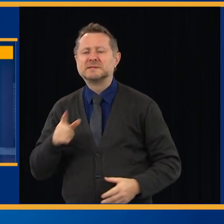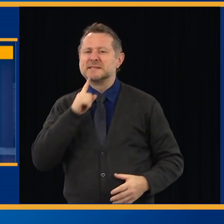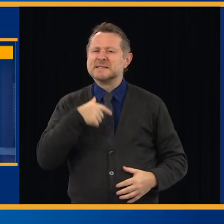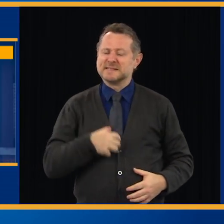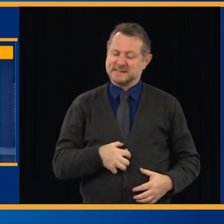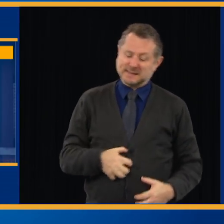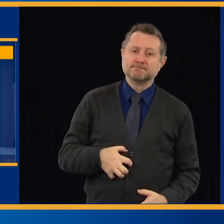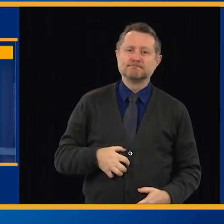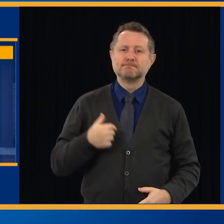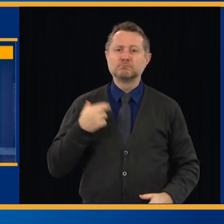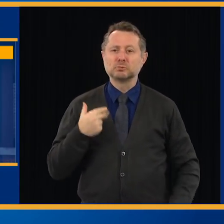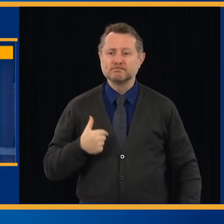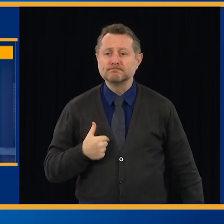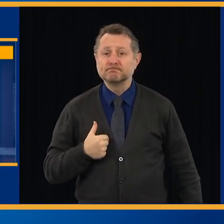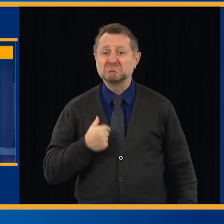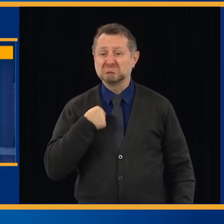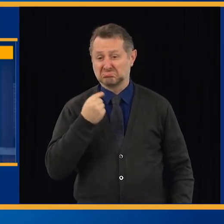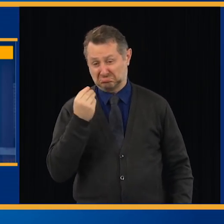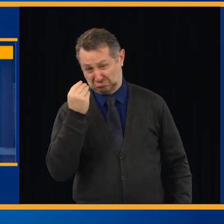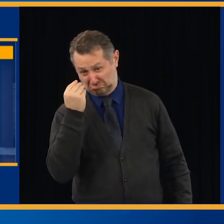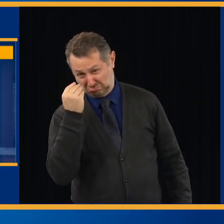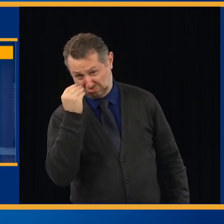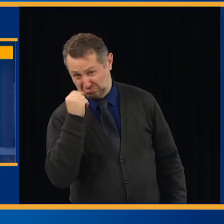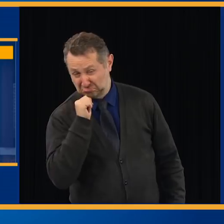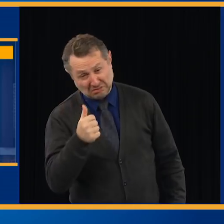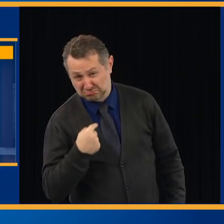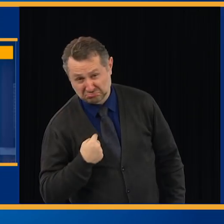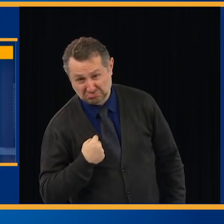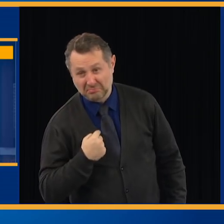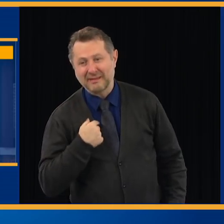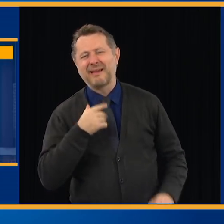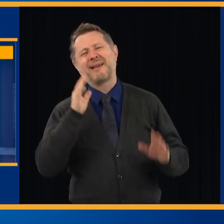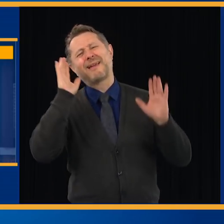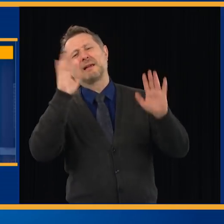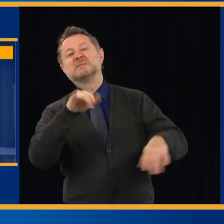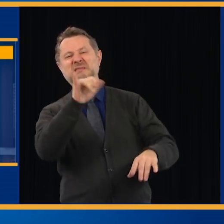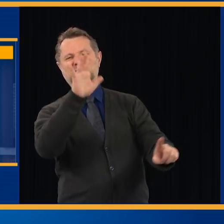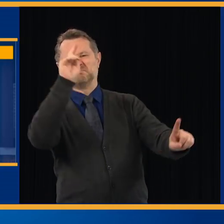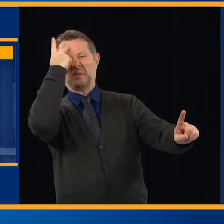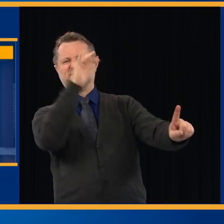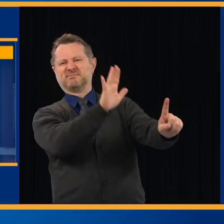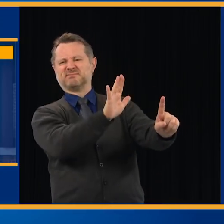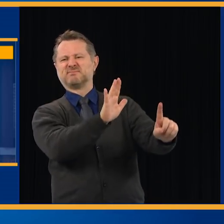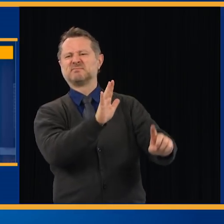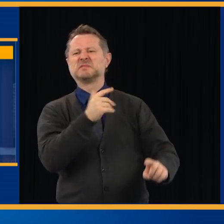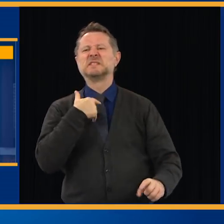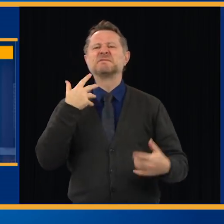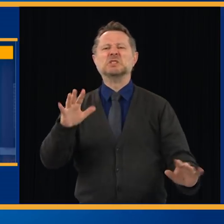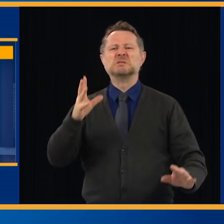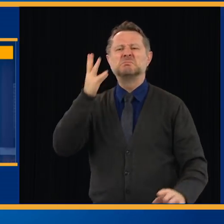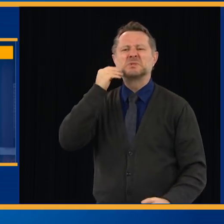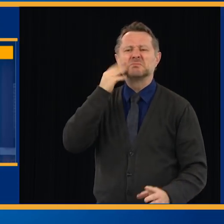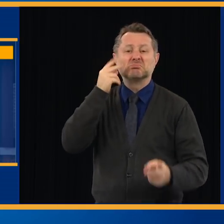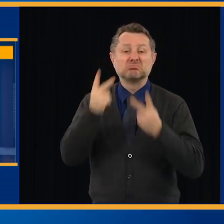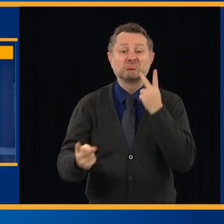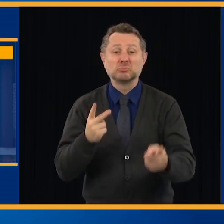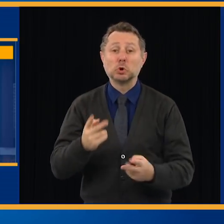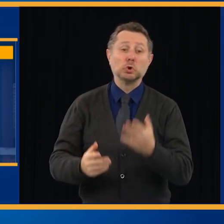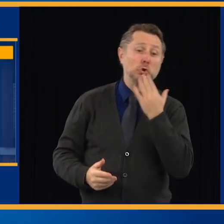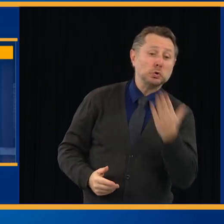not surprised by anything in politics. I've seen the good, the bad, and the ugly for many, many